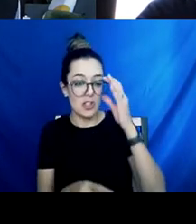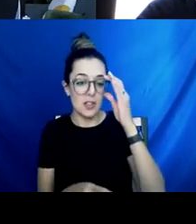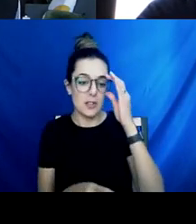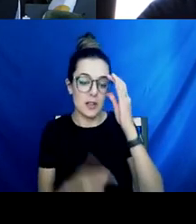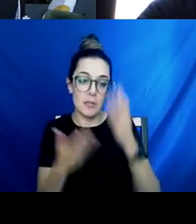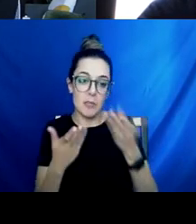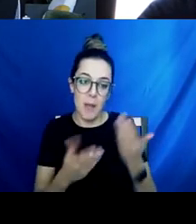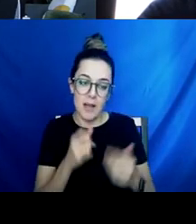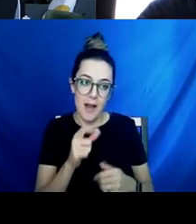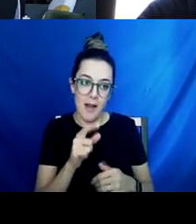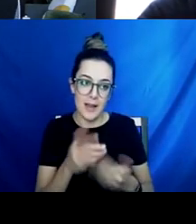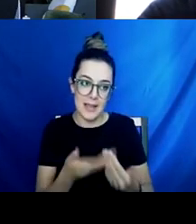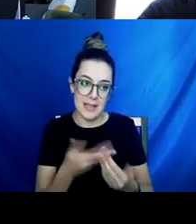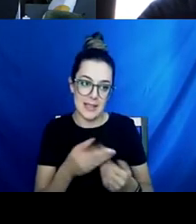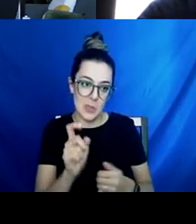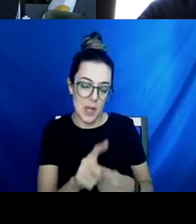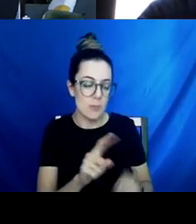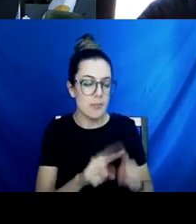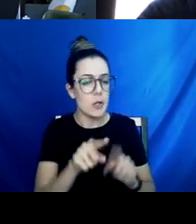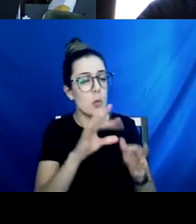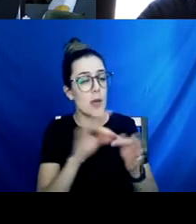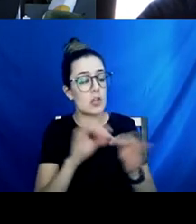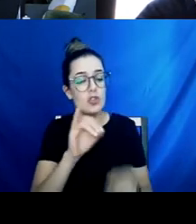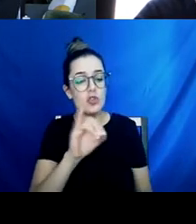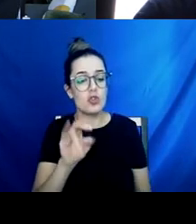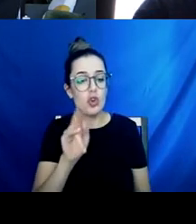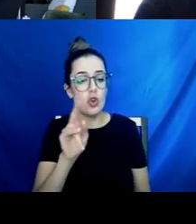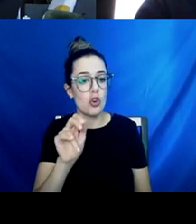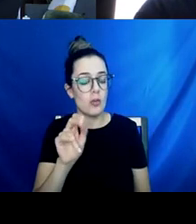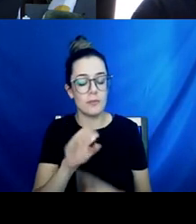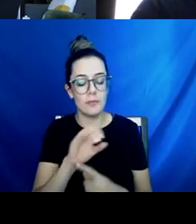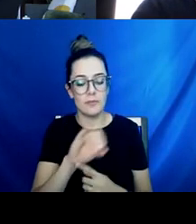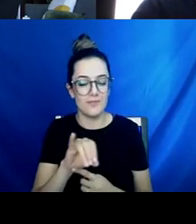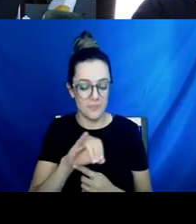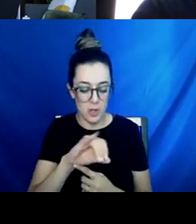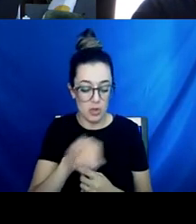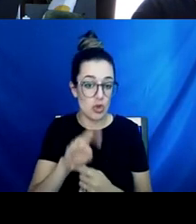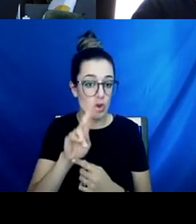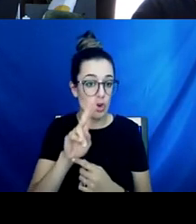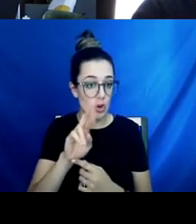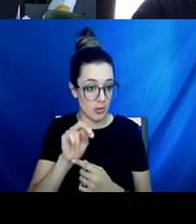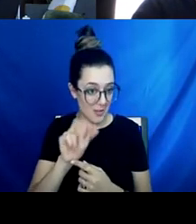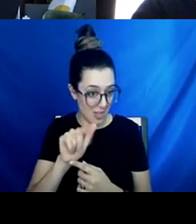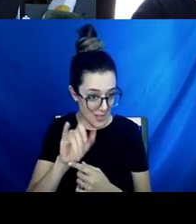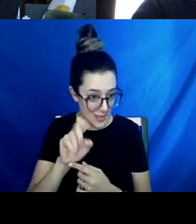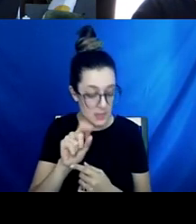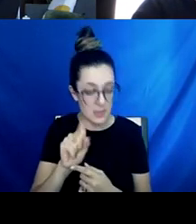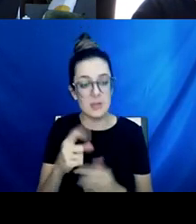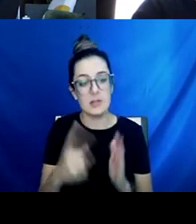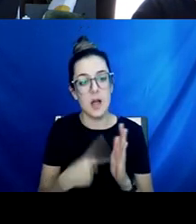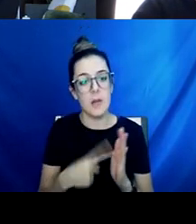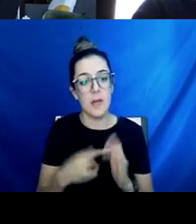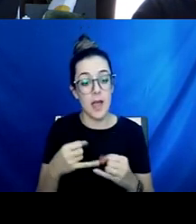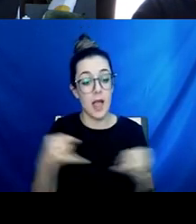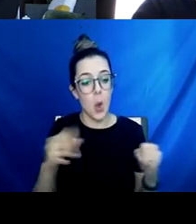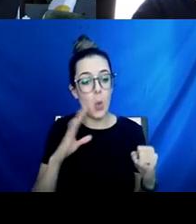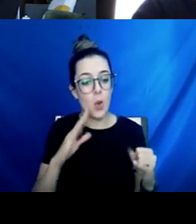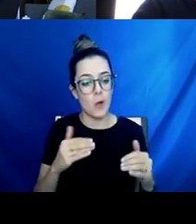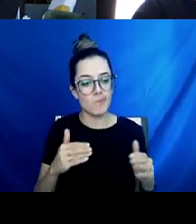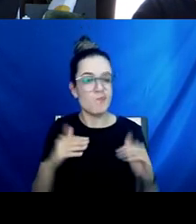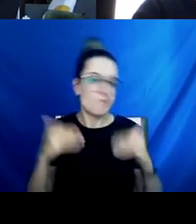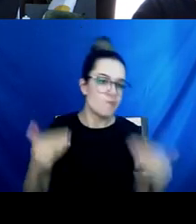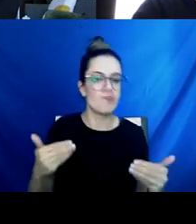are being treated. In terms of what we would do as journalists, I mean, I've been thinking about it for years